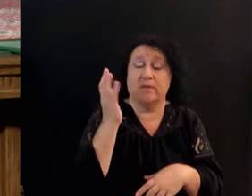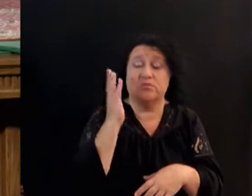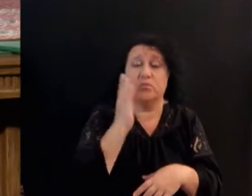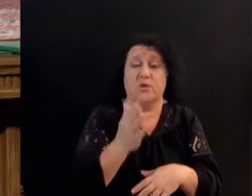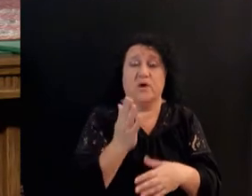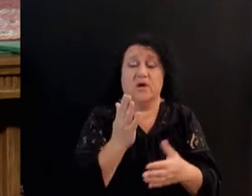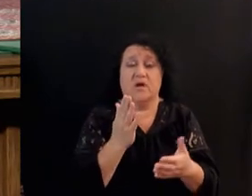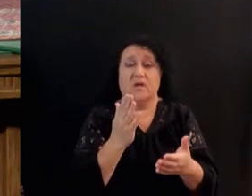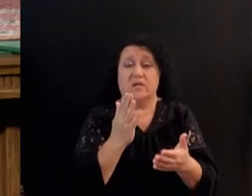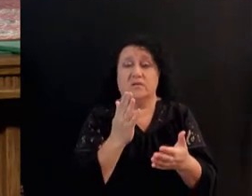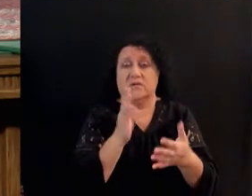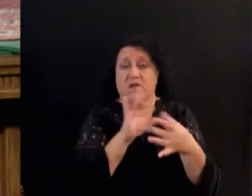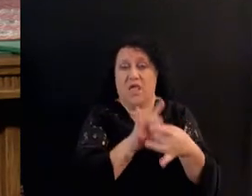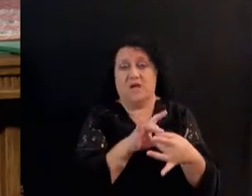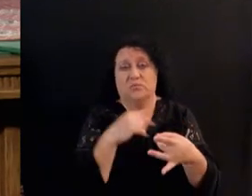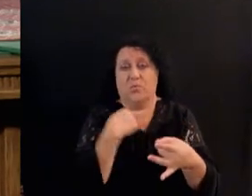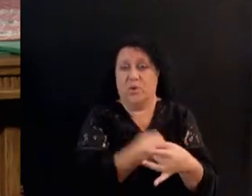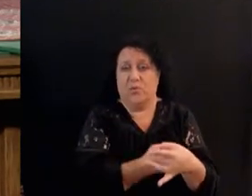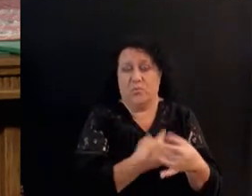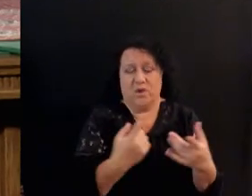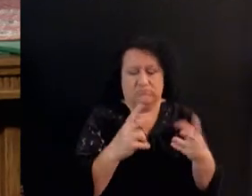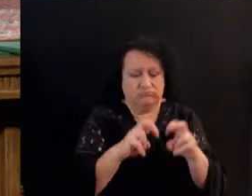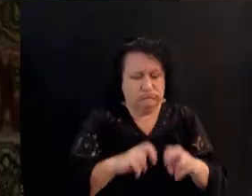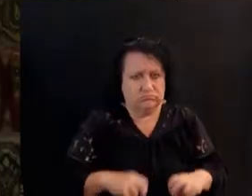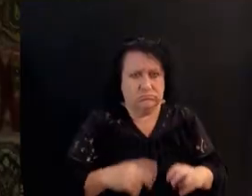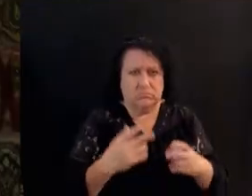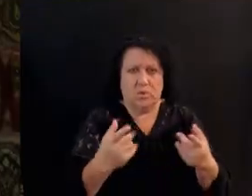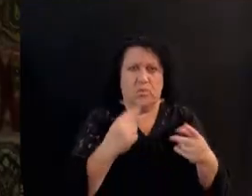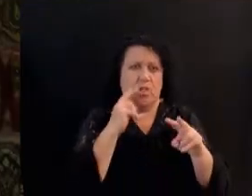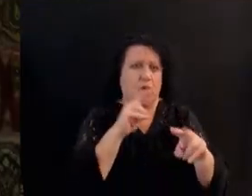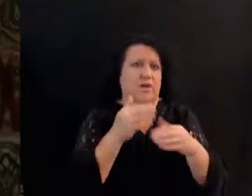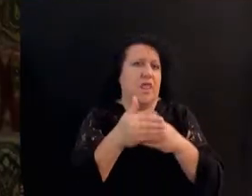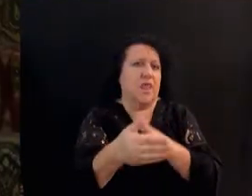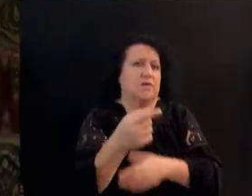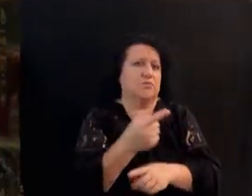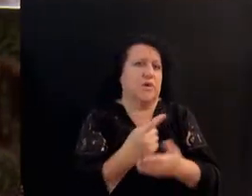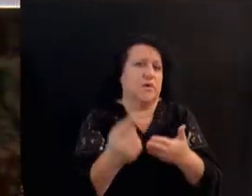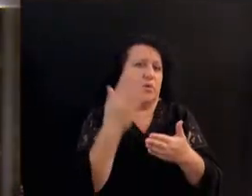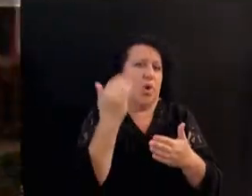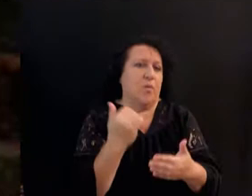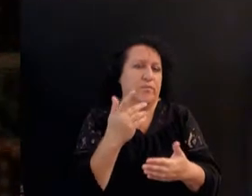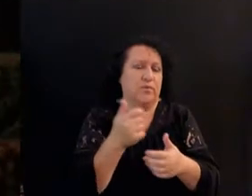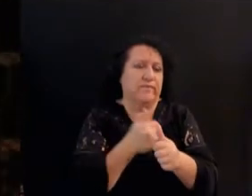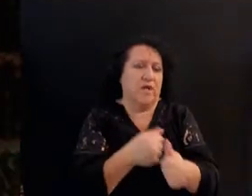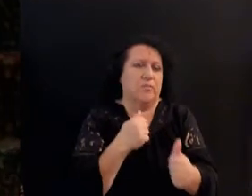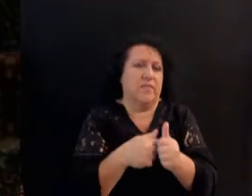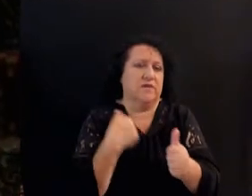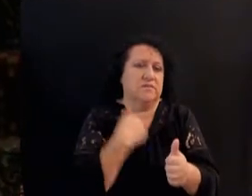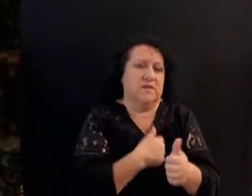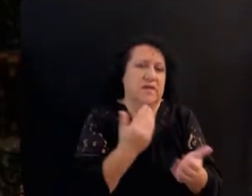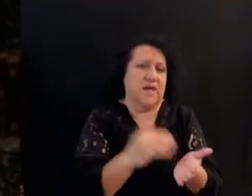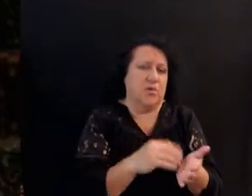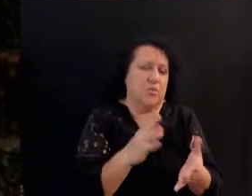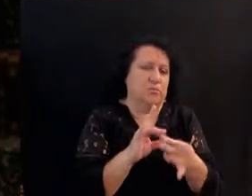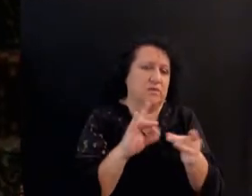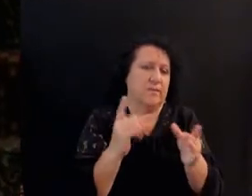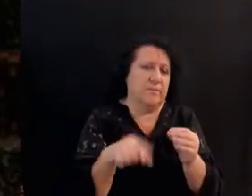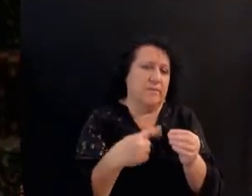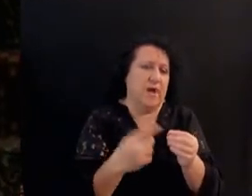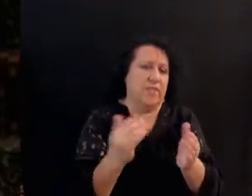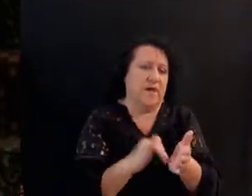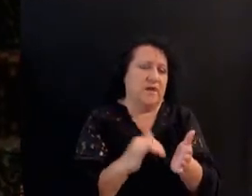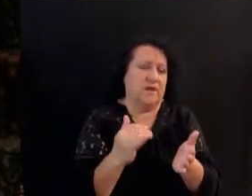looking toward in the next week. So I'm hoping that you will follow this with us. And again, I'll say a couple more things about that toward the end.